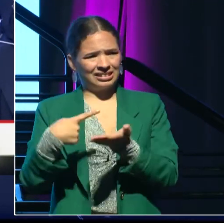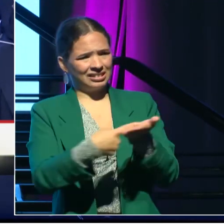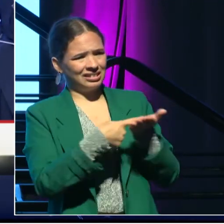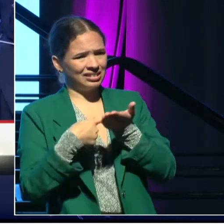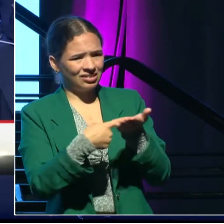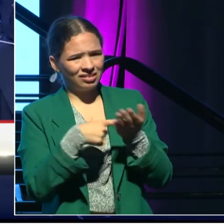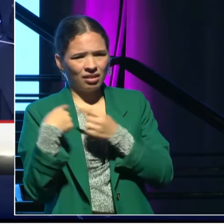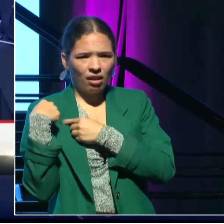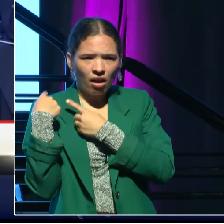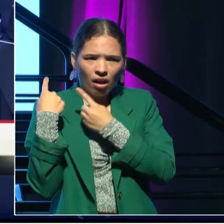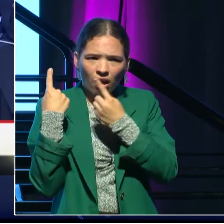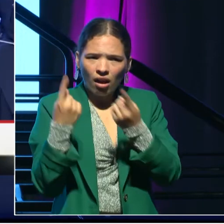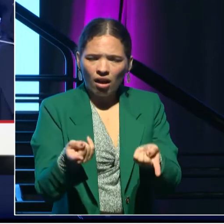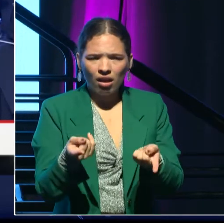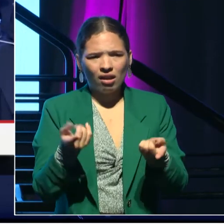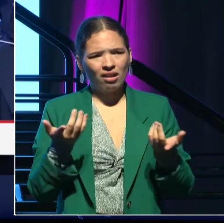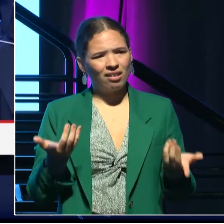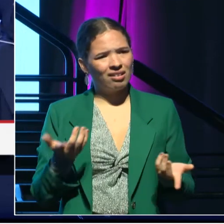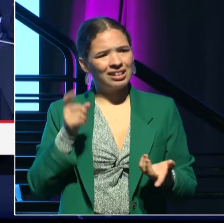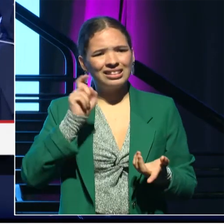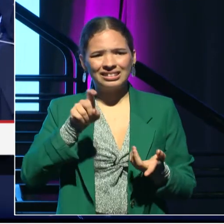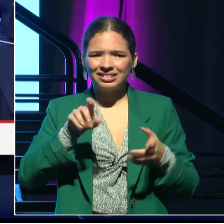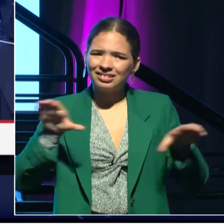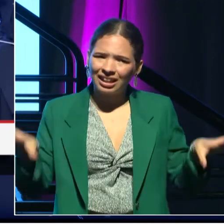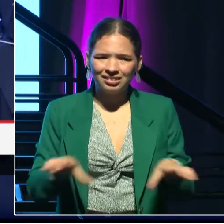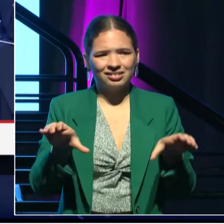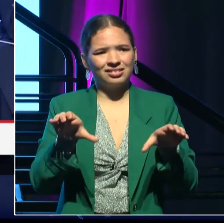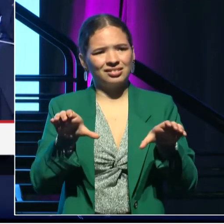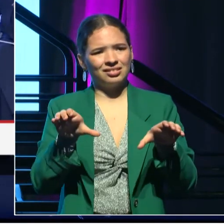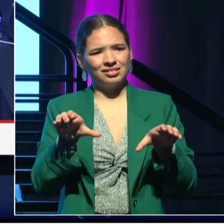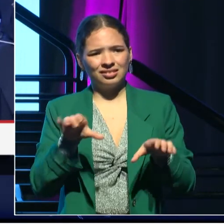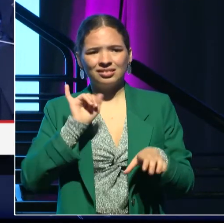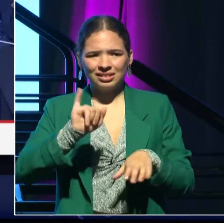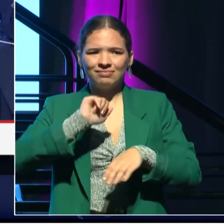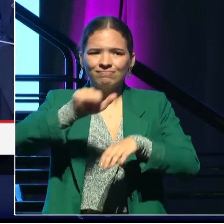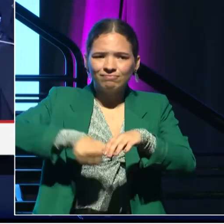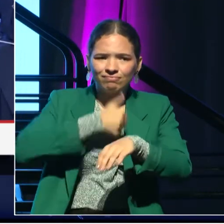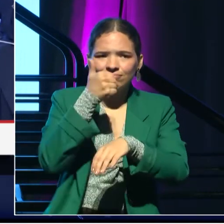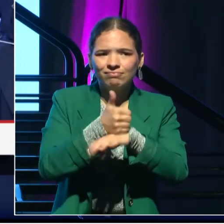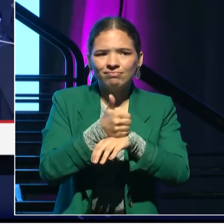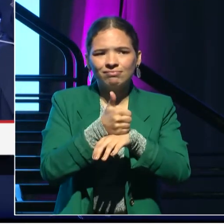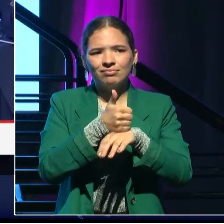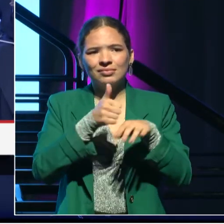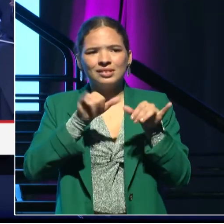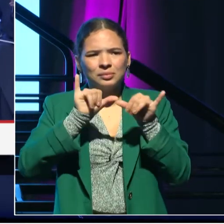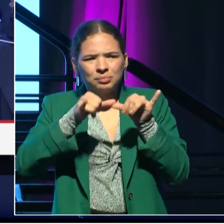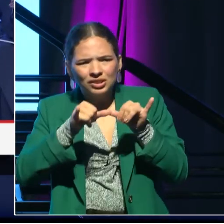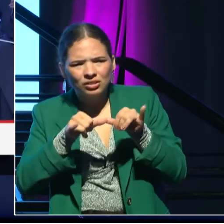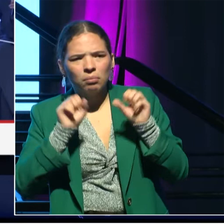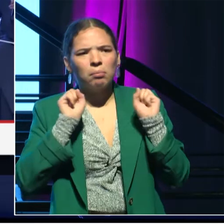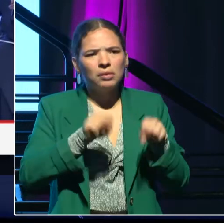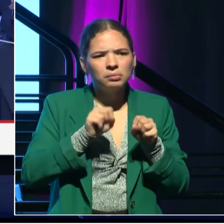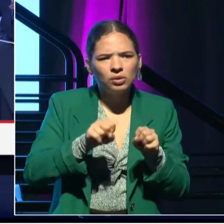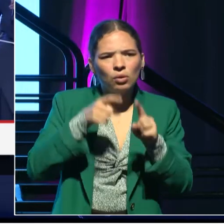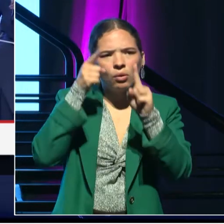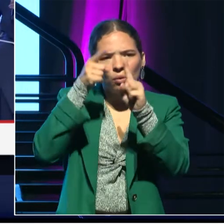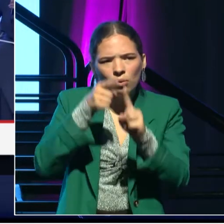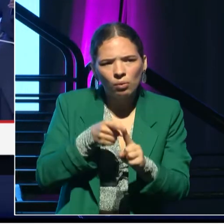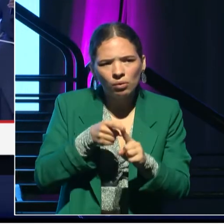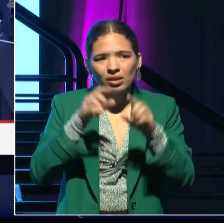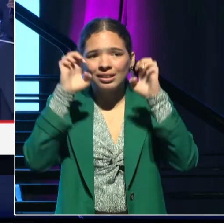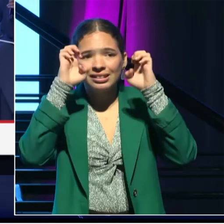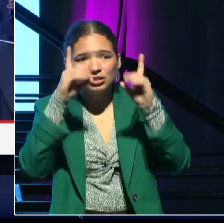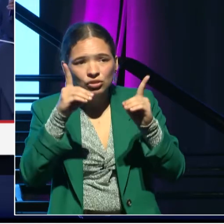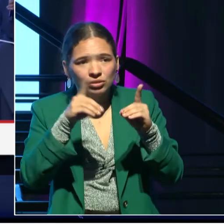Putting things into action, creating measurable metrics around education, around access to affordable